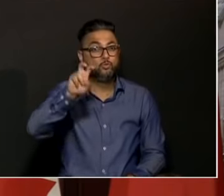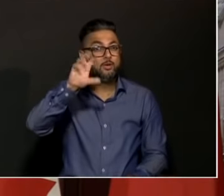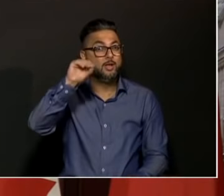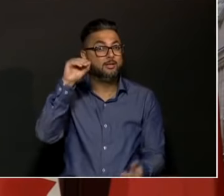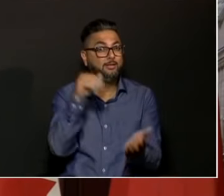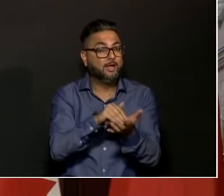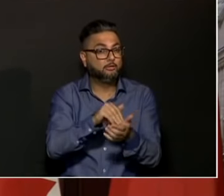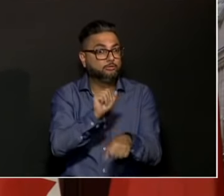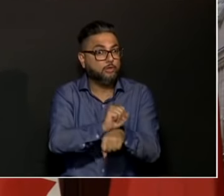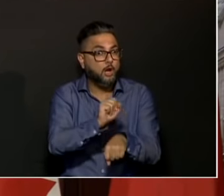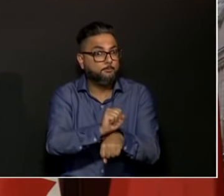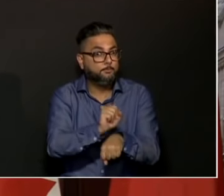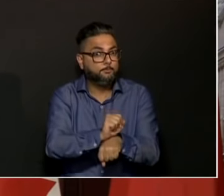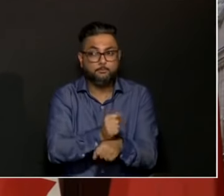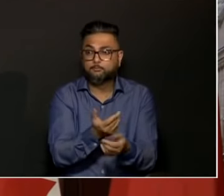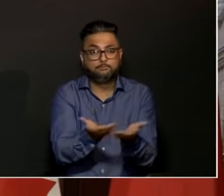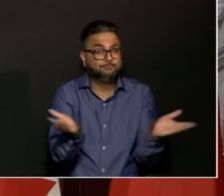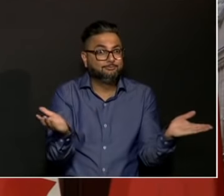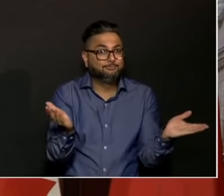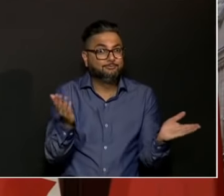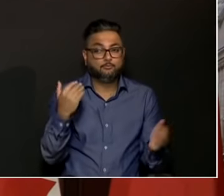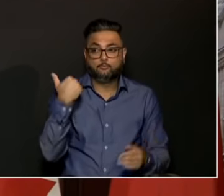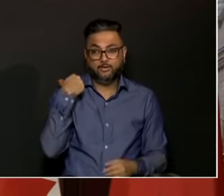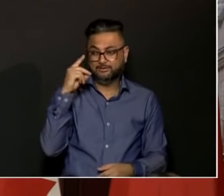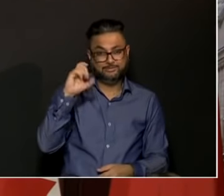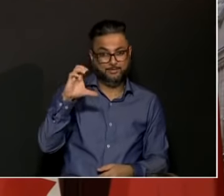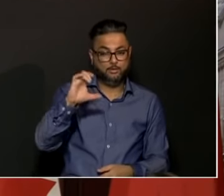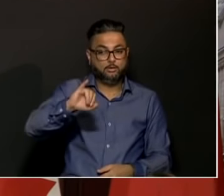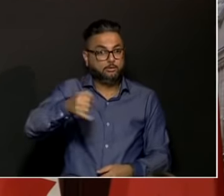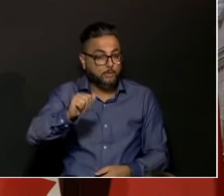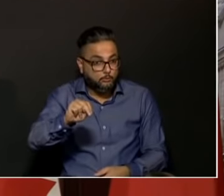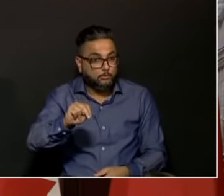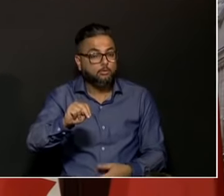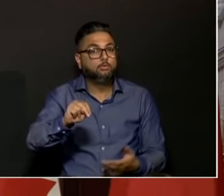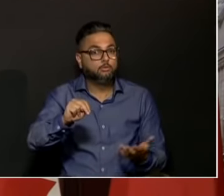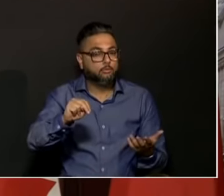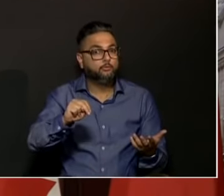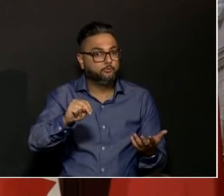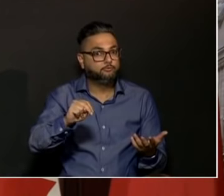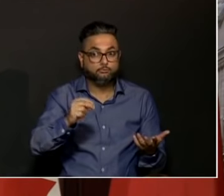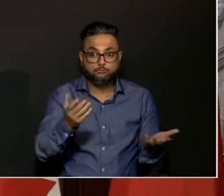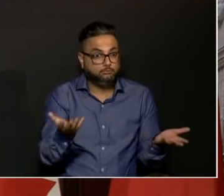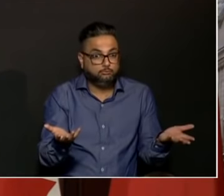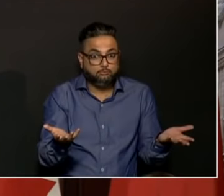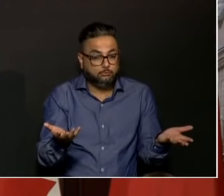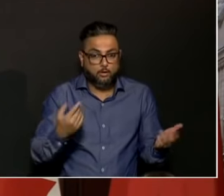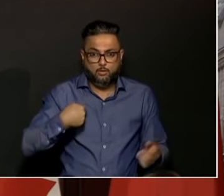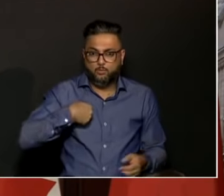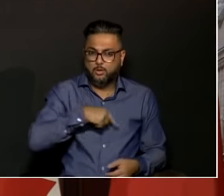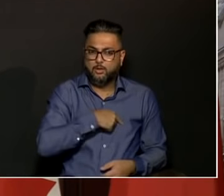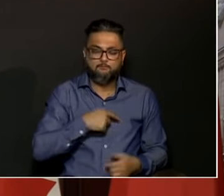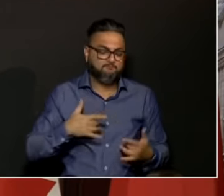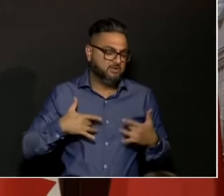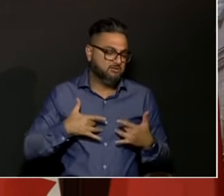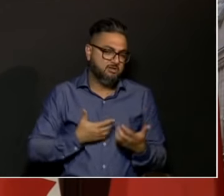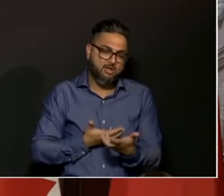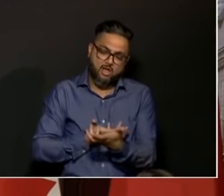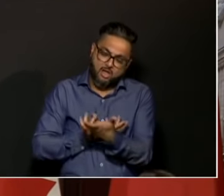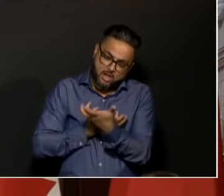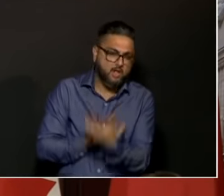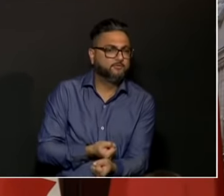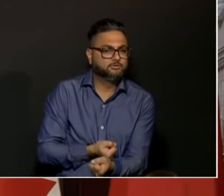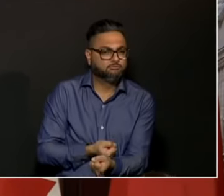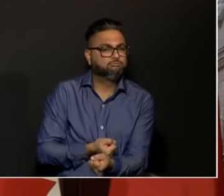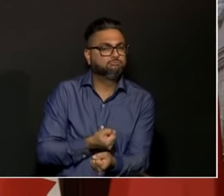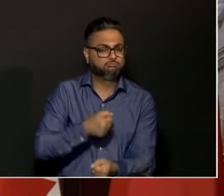just short as last December and January. And we're confident that we're going to create an